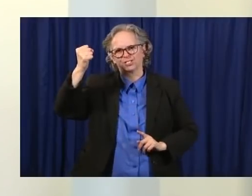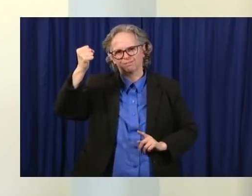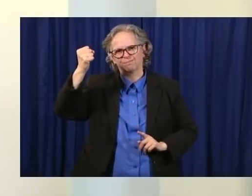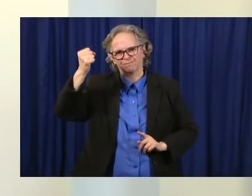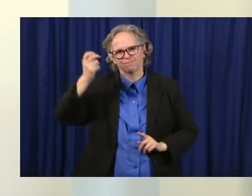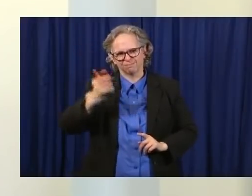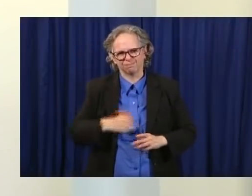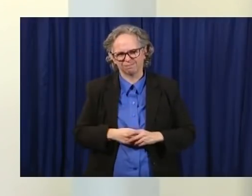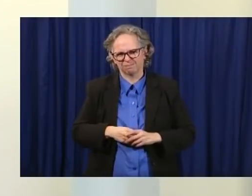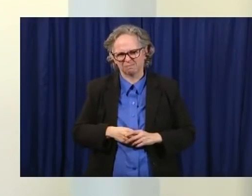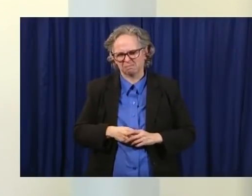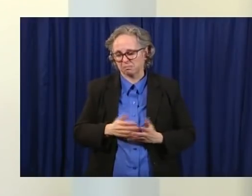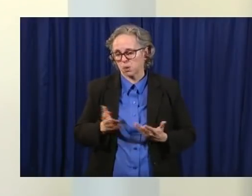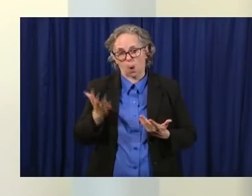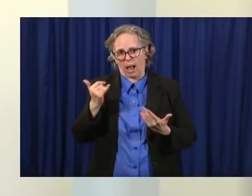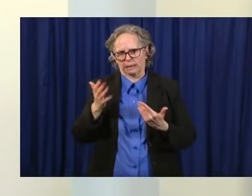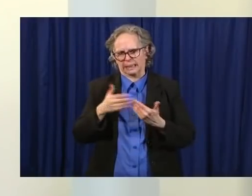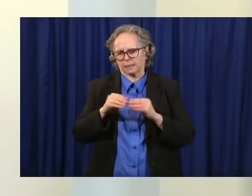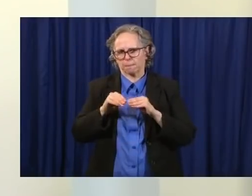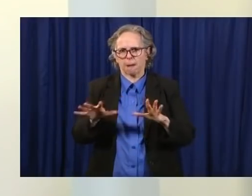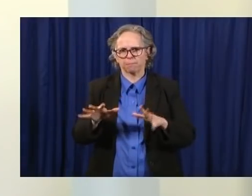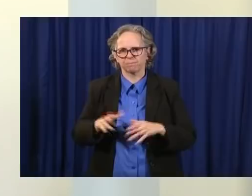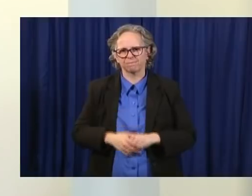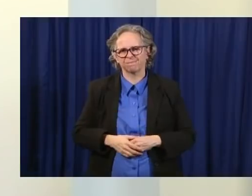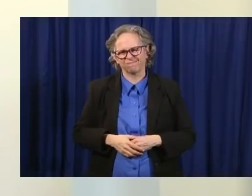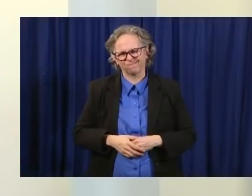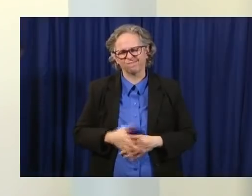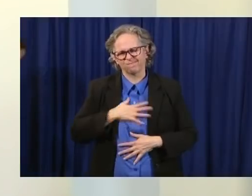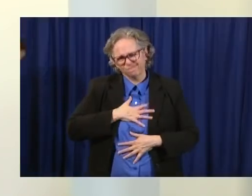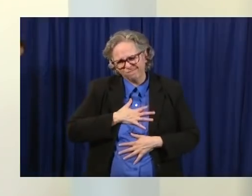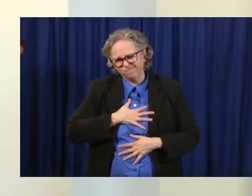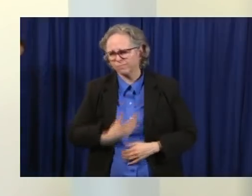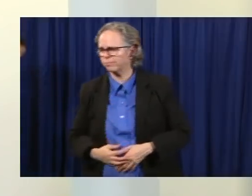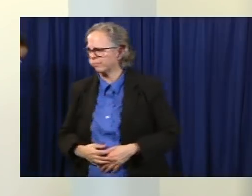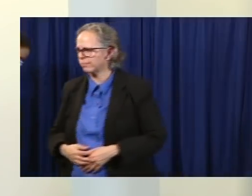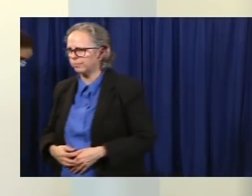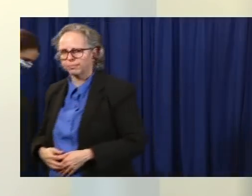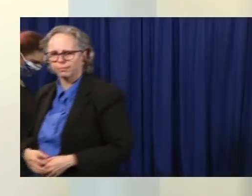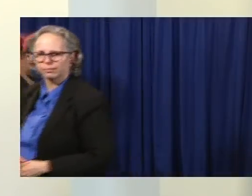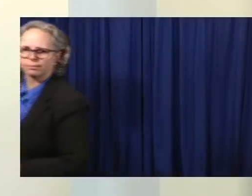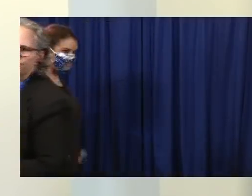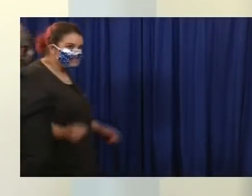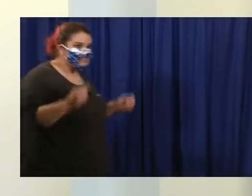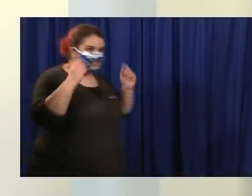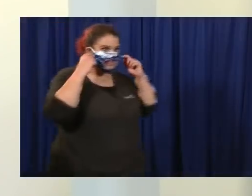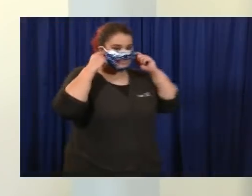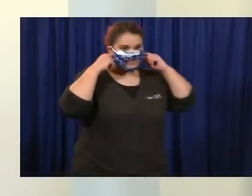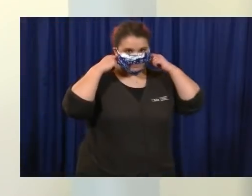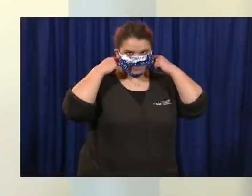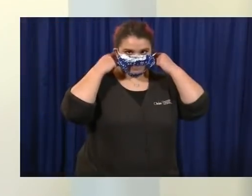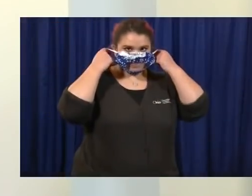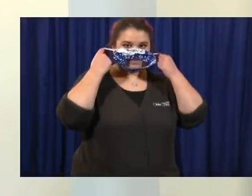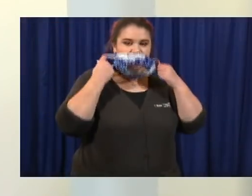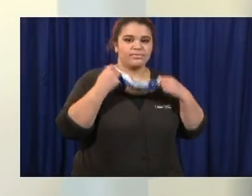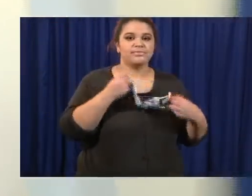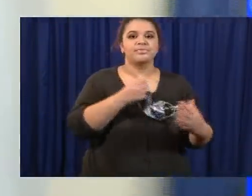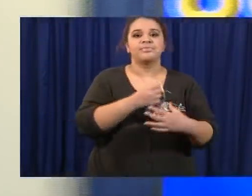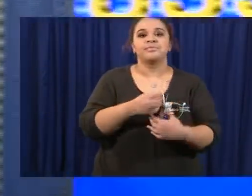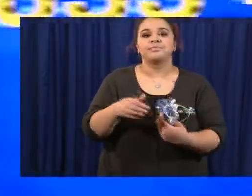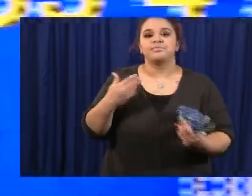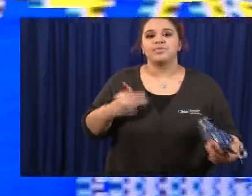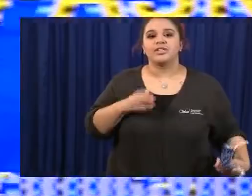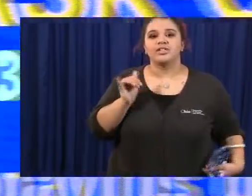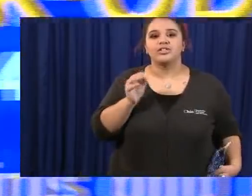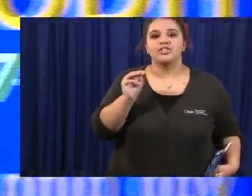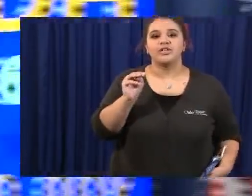infectious. Jim Otte. Jim Otte from WHIO-TV in Dayton. Governor, this is a question for you. Tomorrow, if I remember